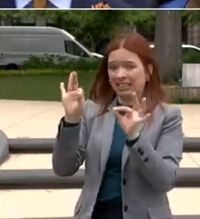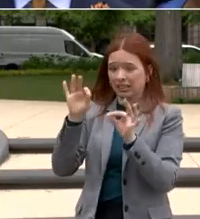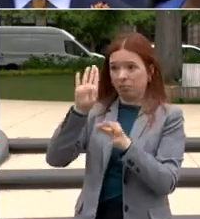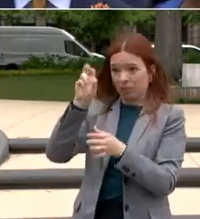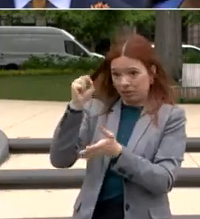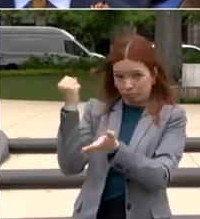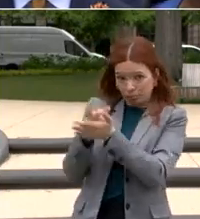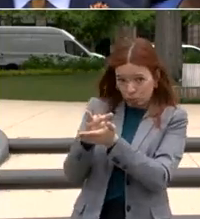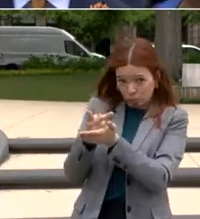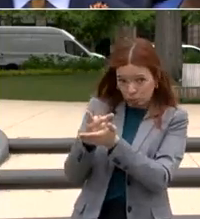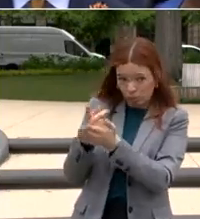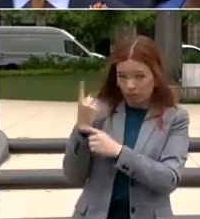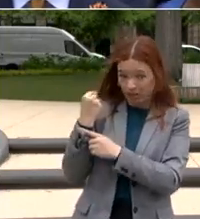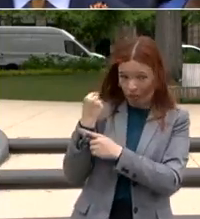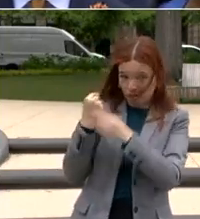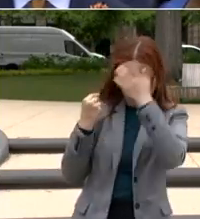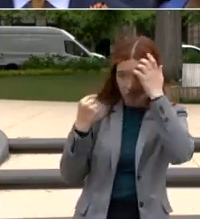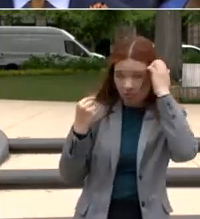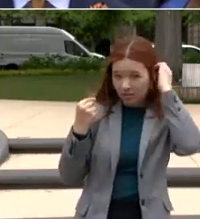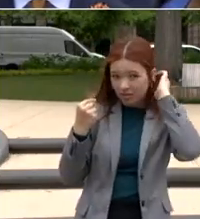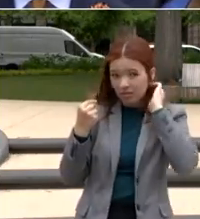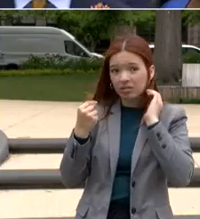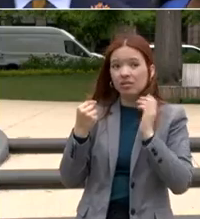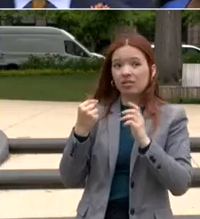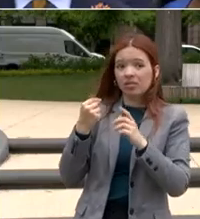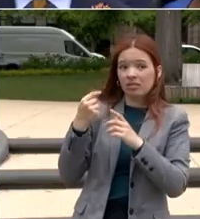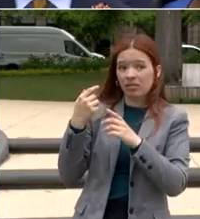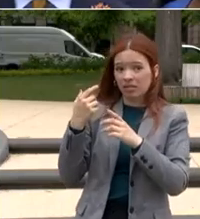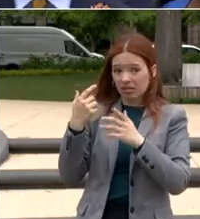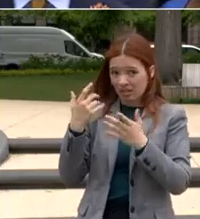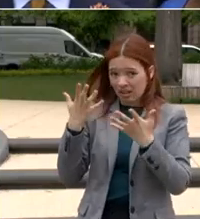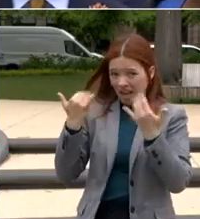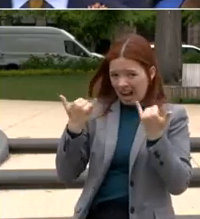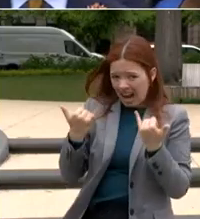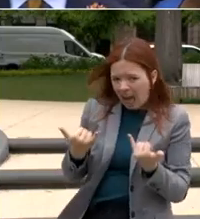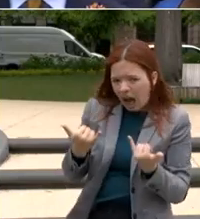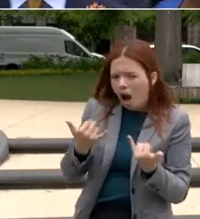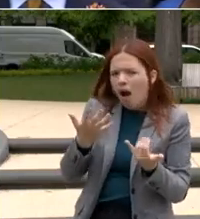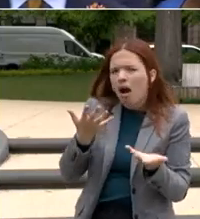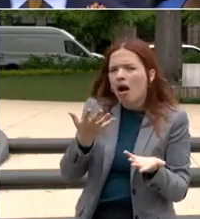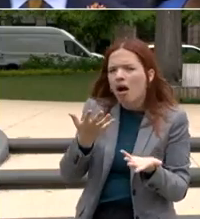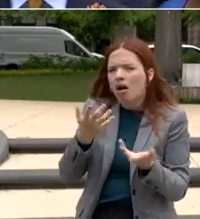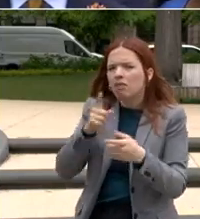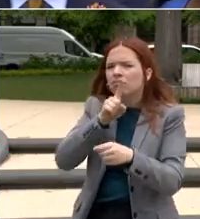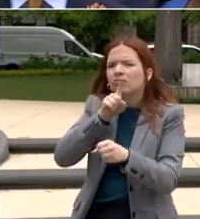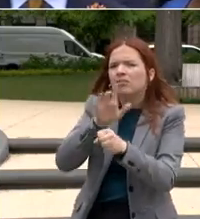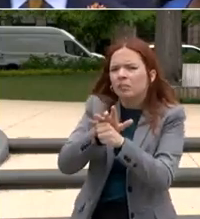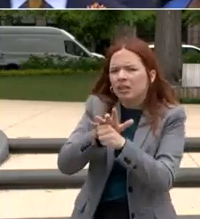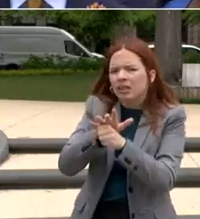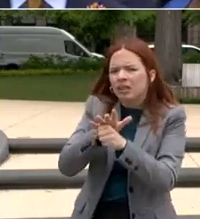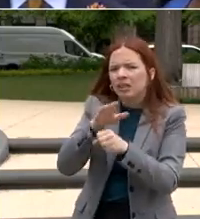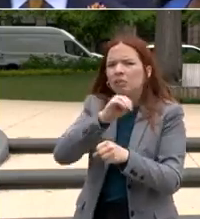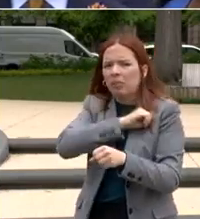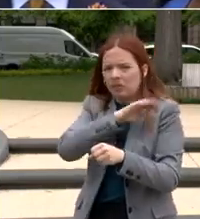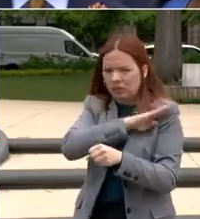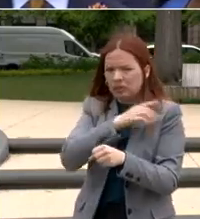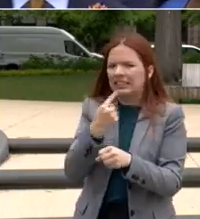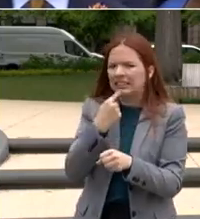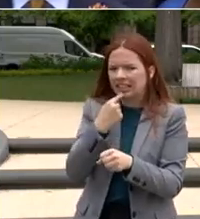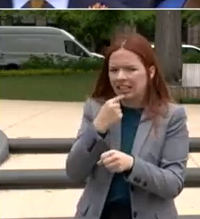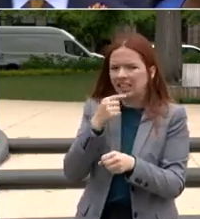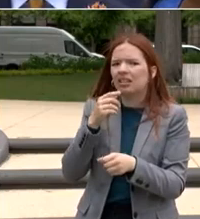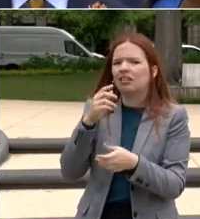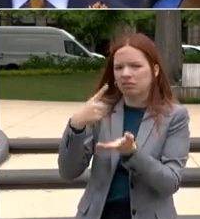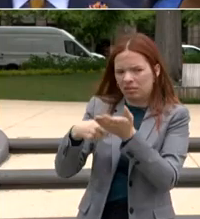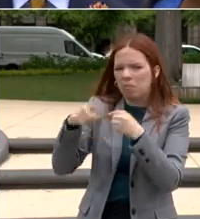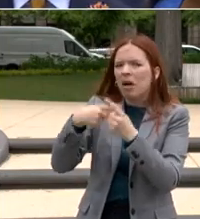between then and now, in terms of funding, if there was a commitment? I know we heard from Bowser, from the mayor about that, but in your mind, why